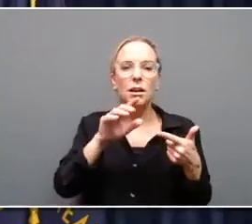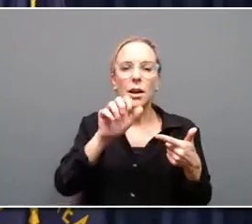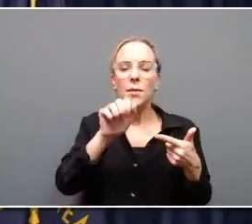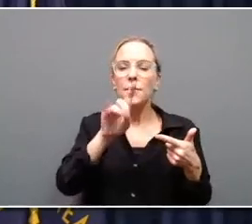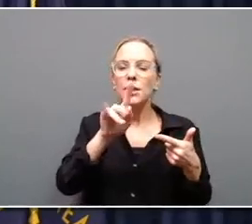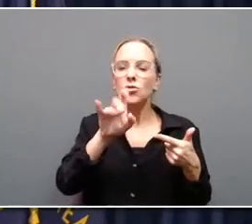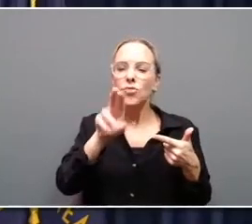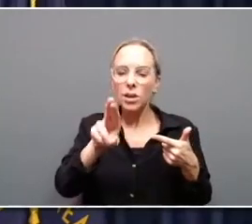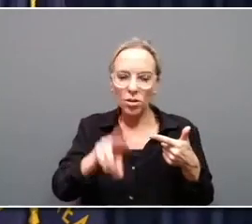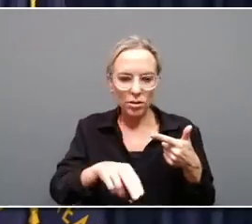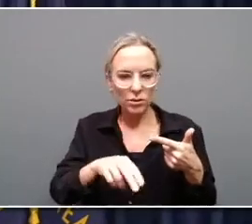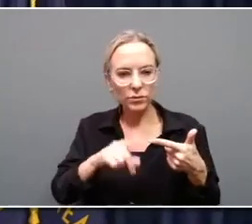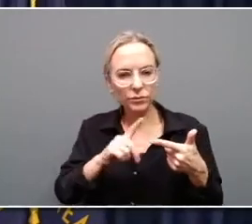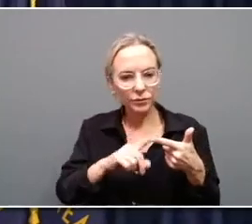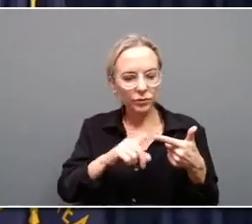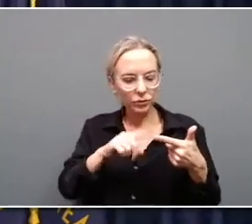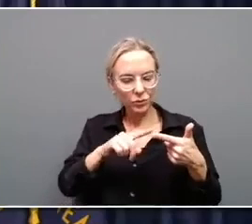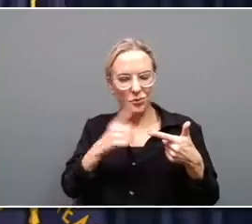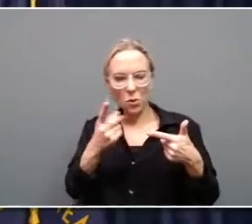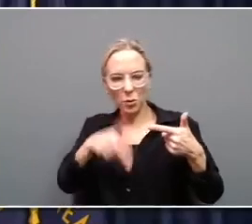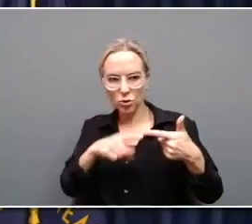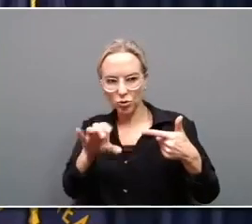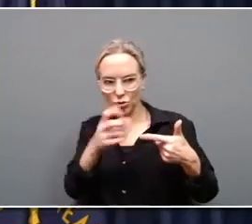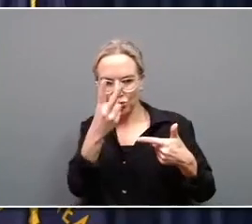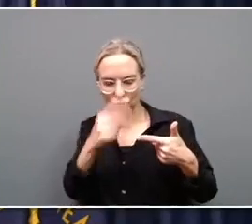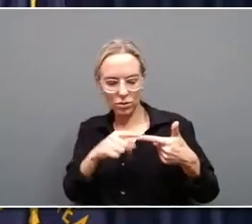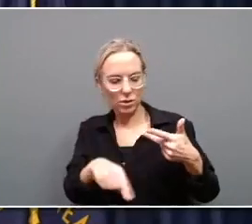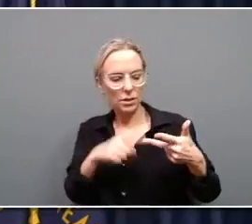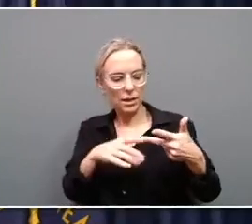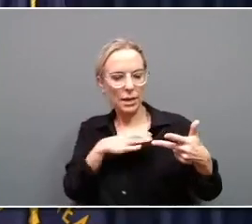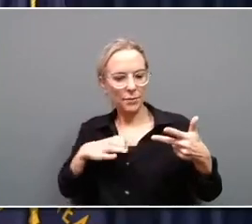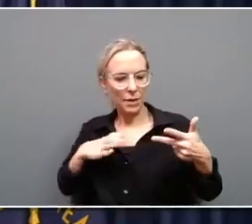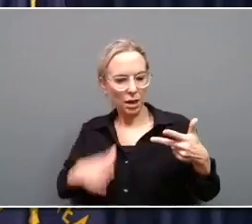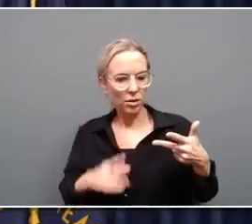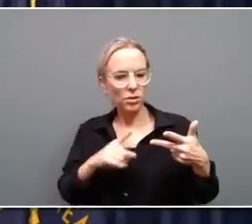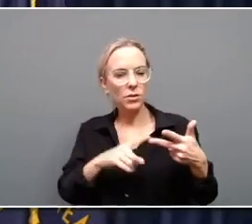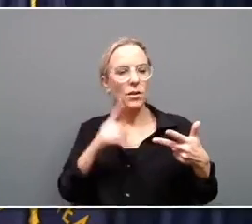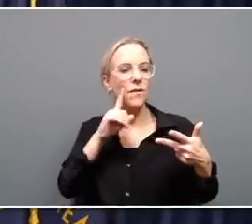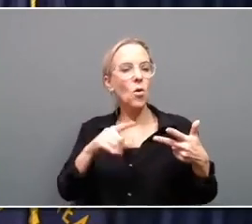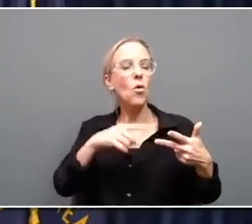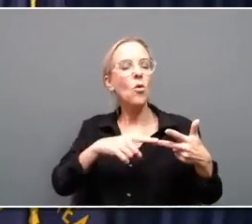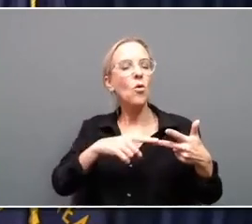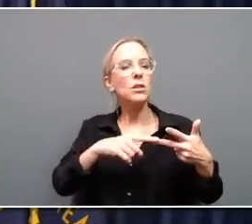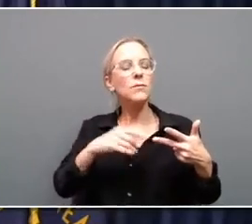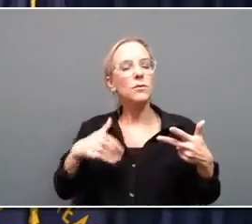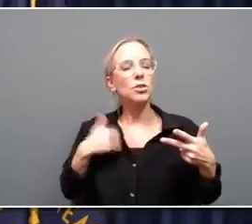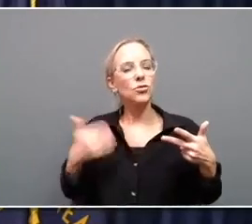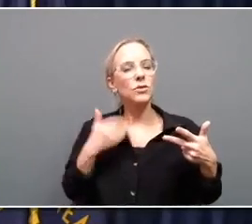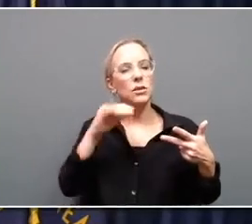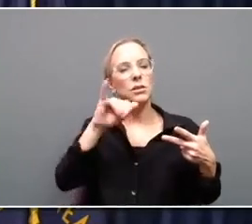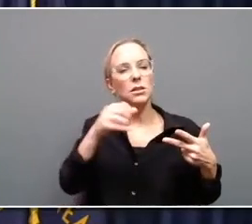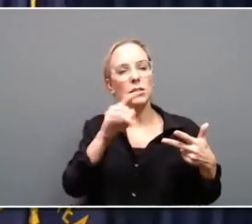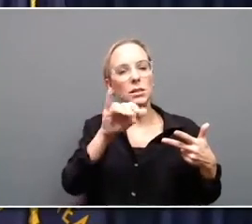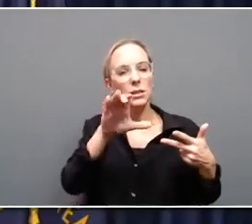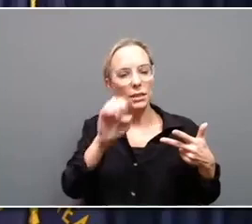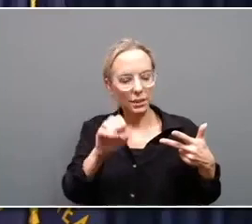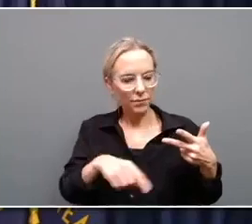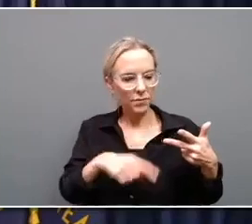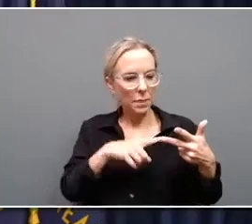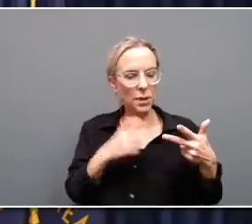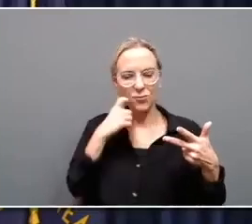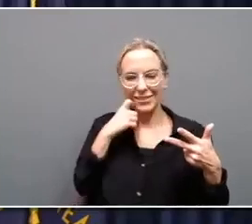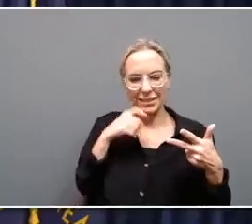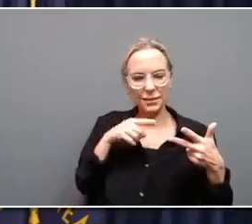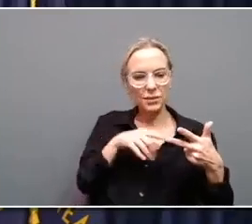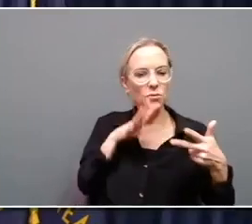been doing 2 jobs. A new Commissioner of the Department of Juvenile Justice. Our Commissioner submitted her resignation effective January